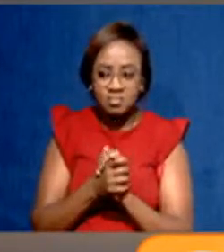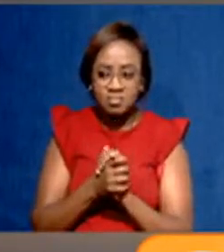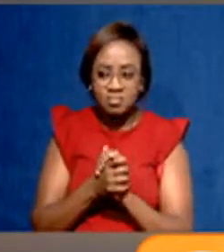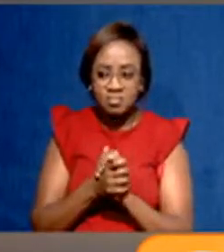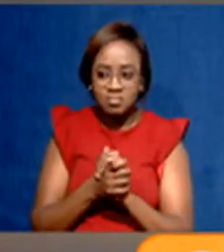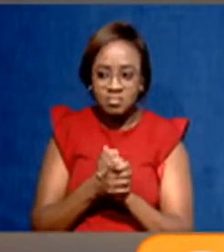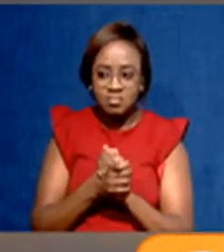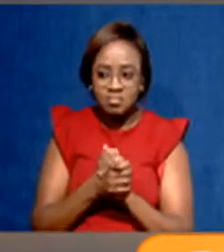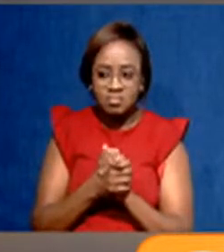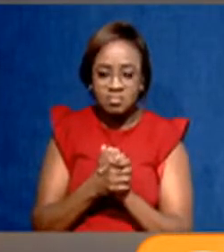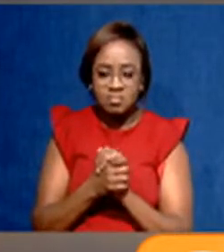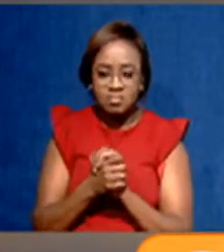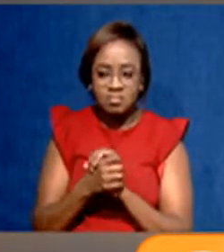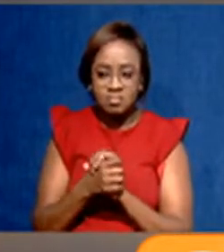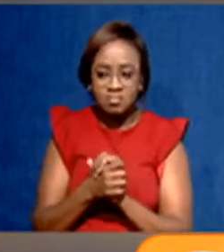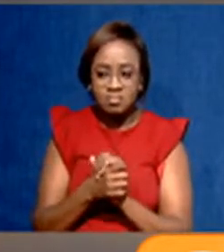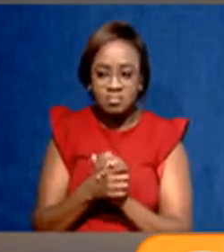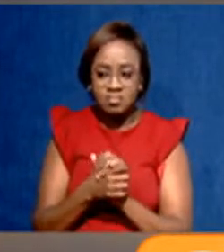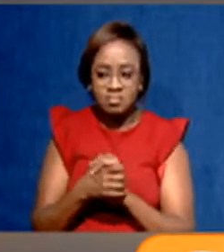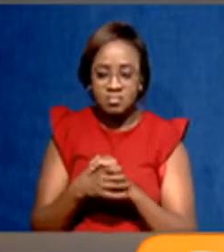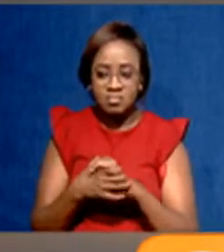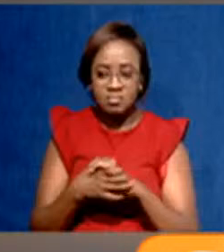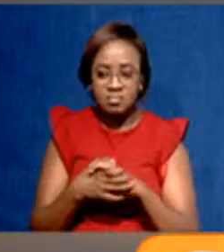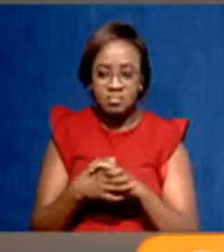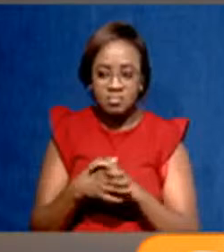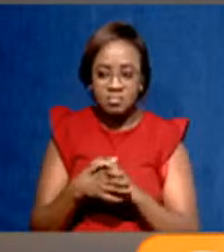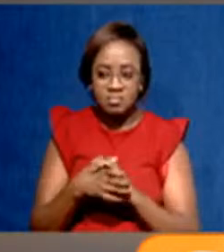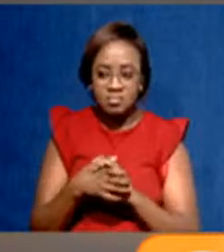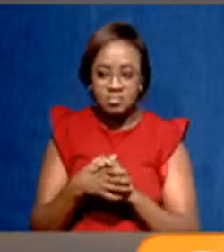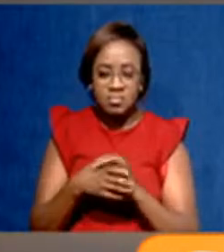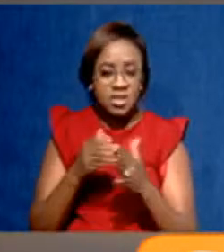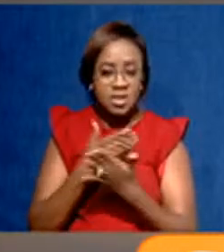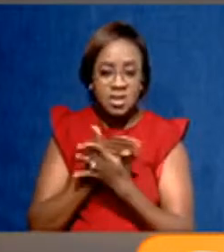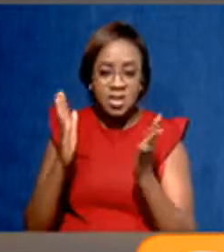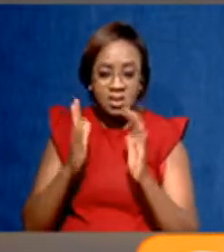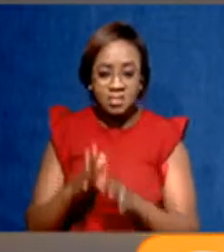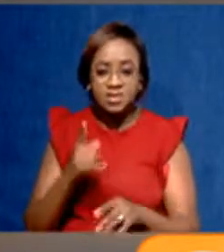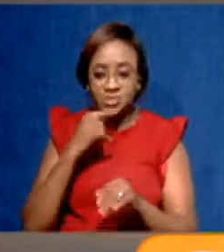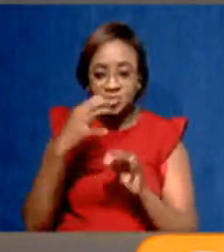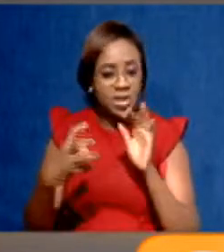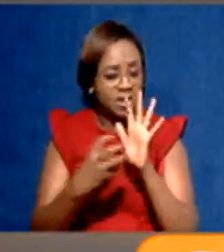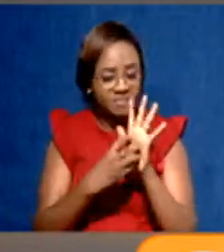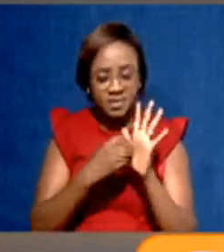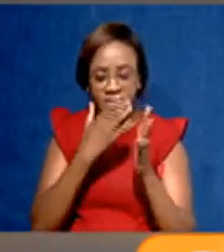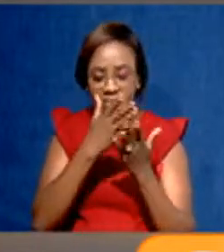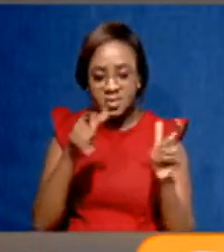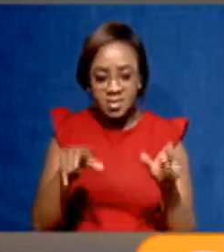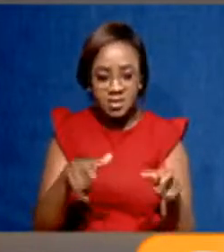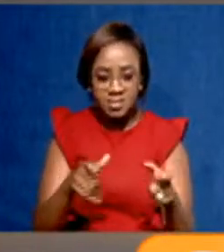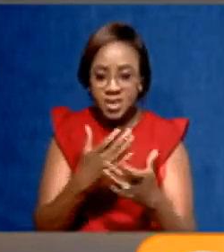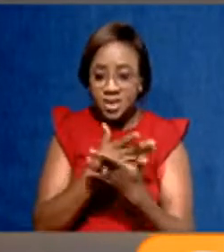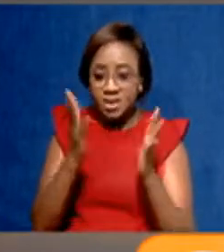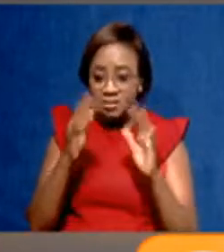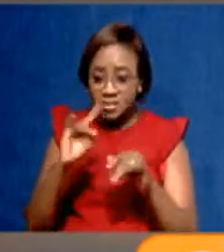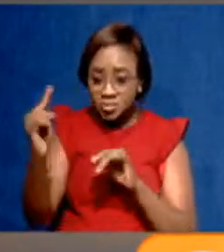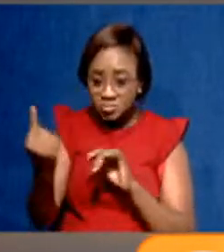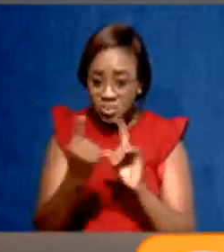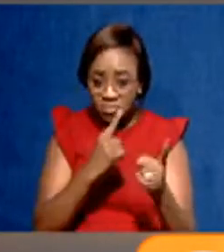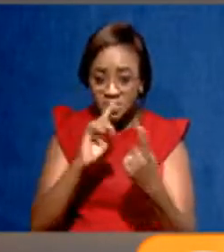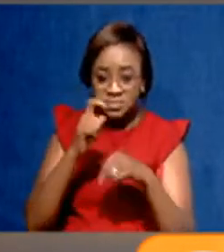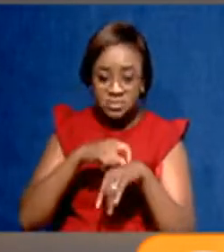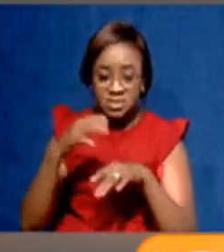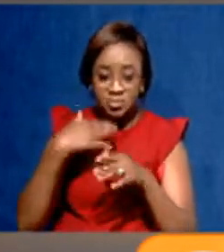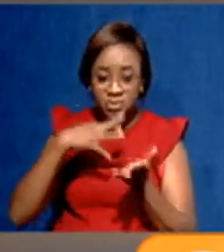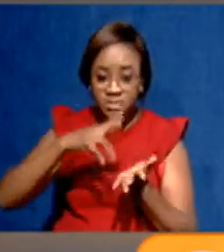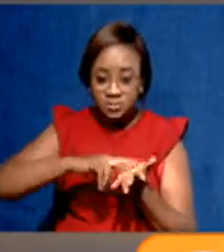who came to the recruitment, which was open, advertised in the media, was onboarded. So it didn't